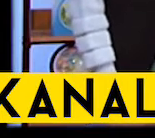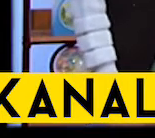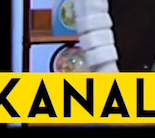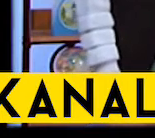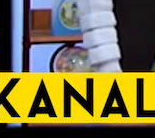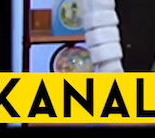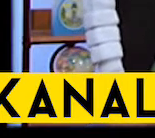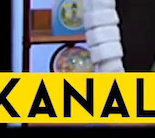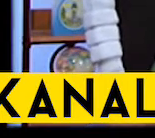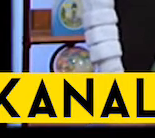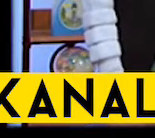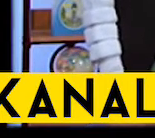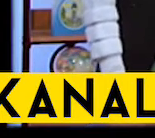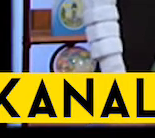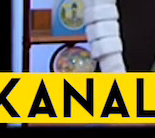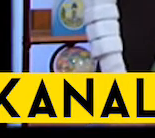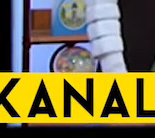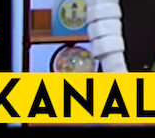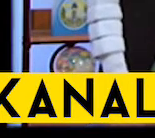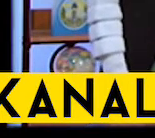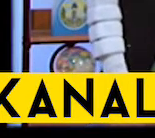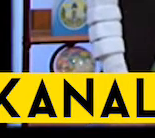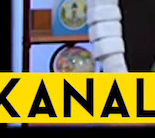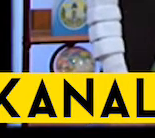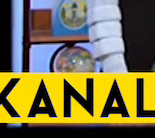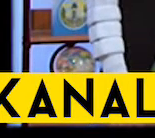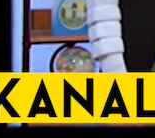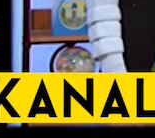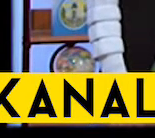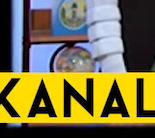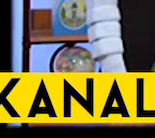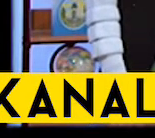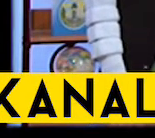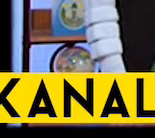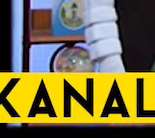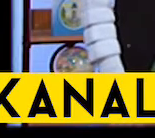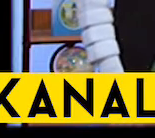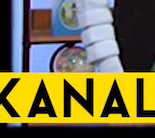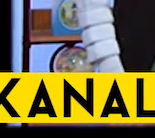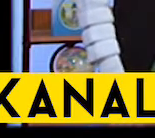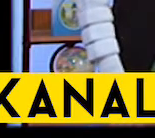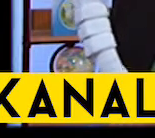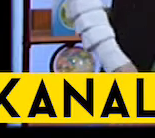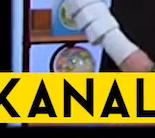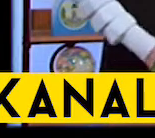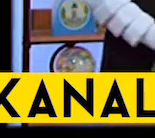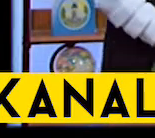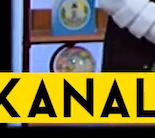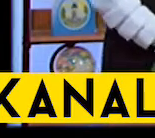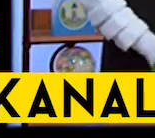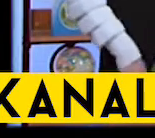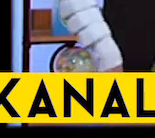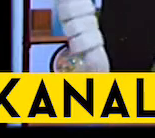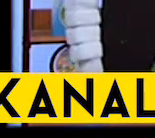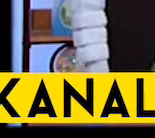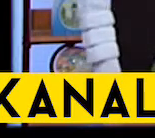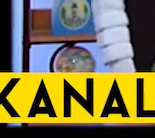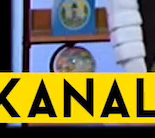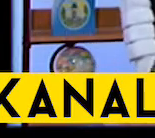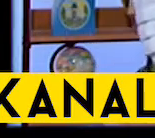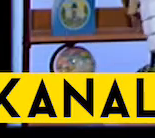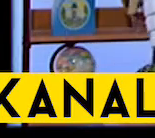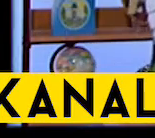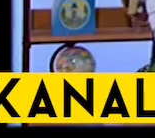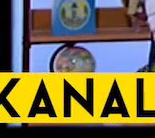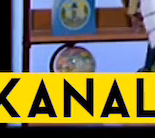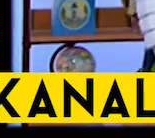are formed by adding the suffix ly to the adjectives. For example, here we